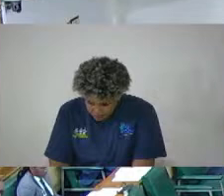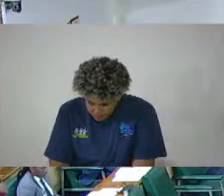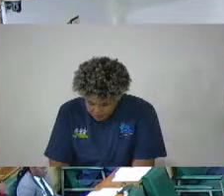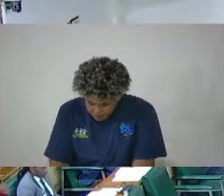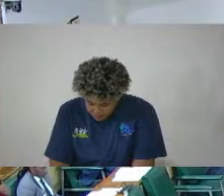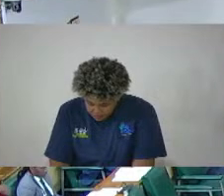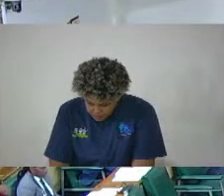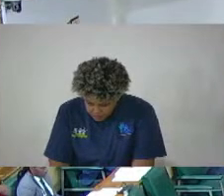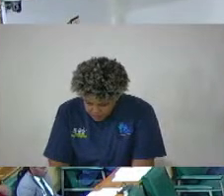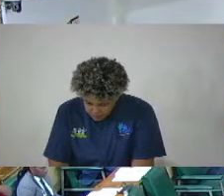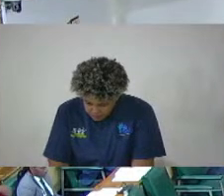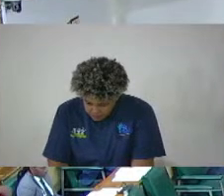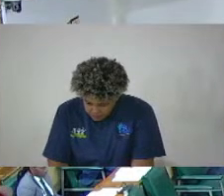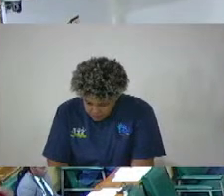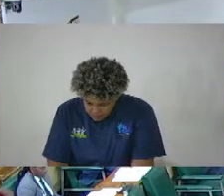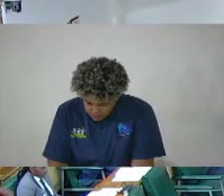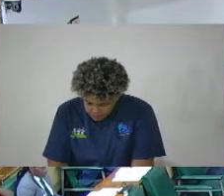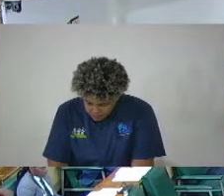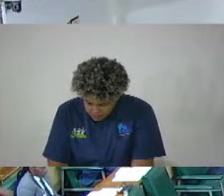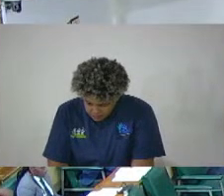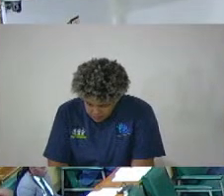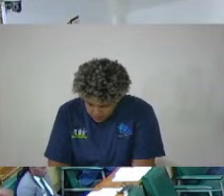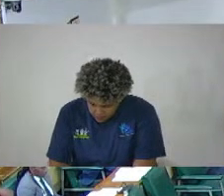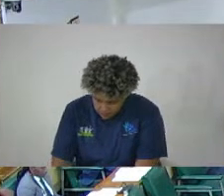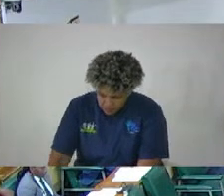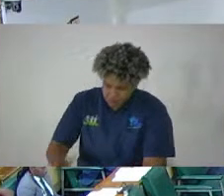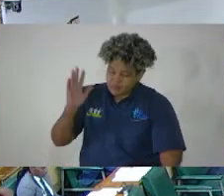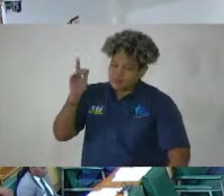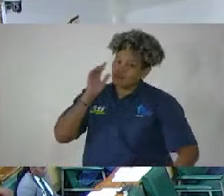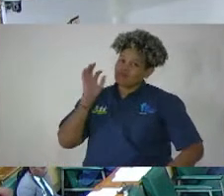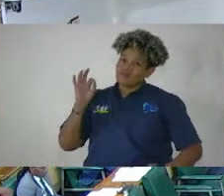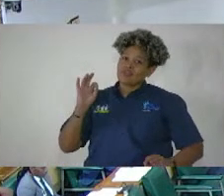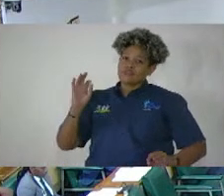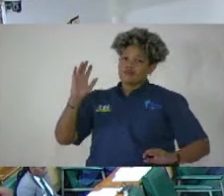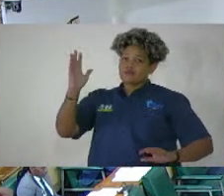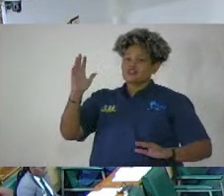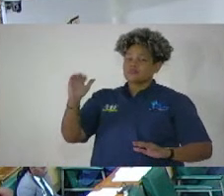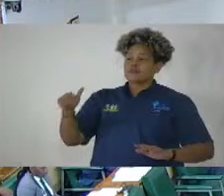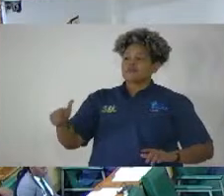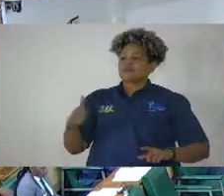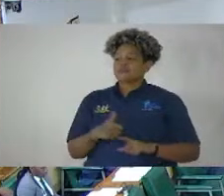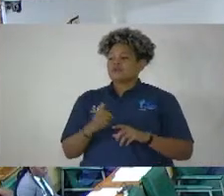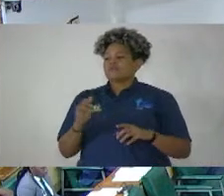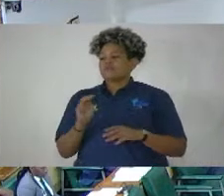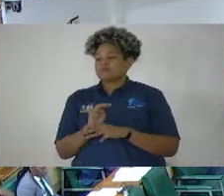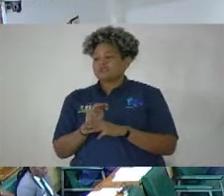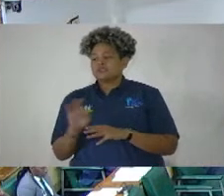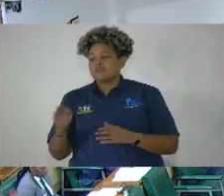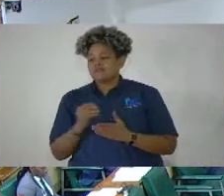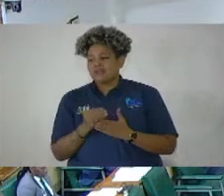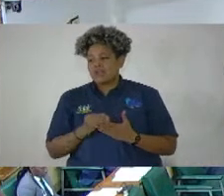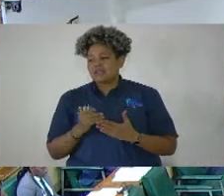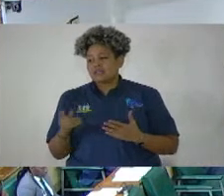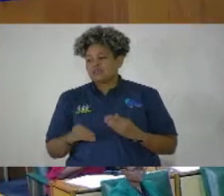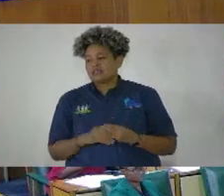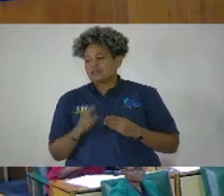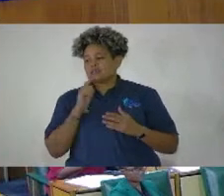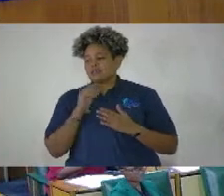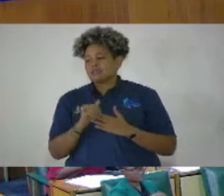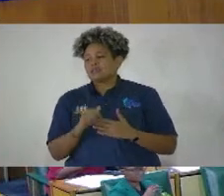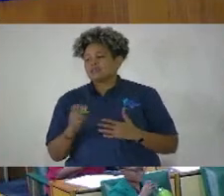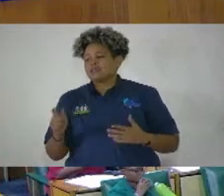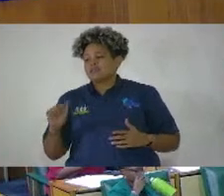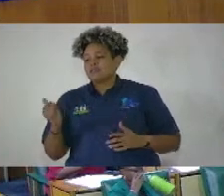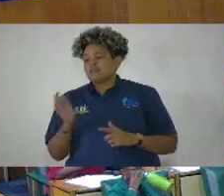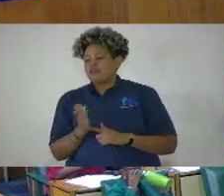Mr. Speaker, the excellent presentation by the Minister is in need of another